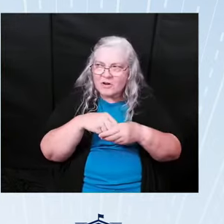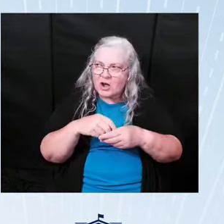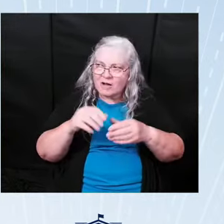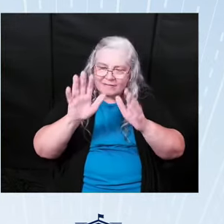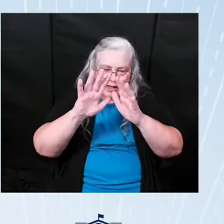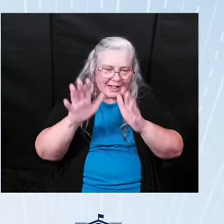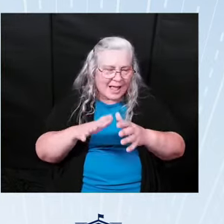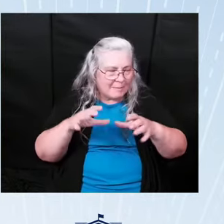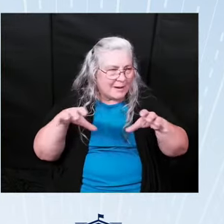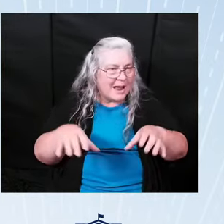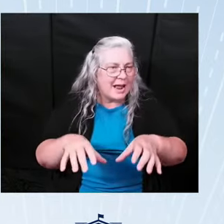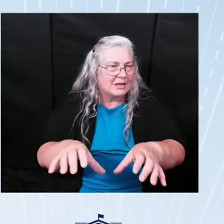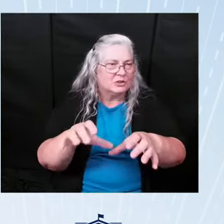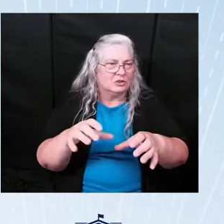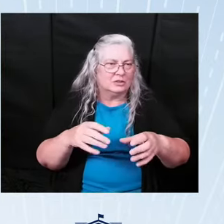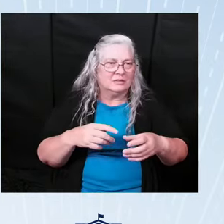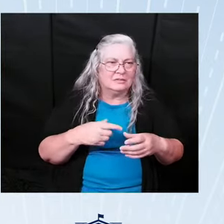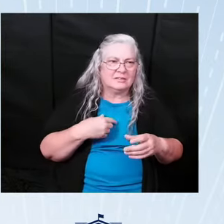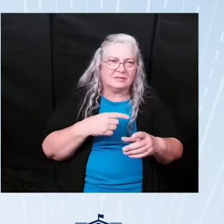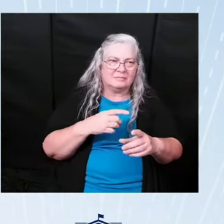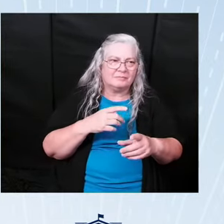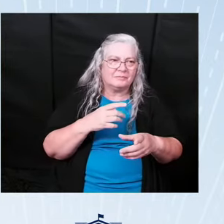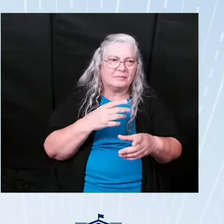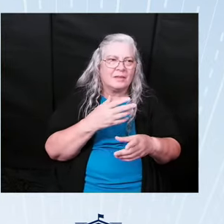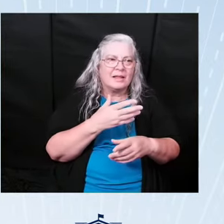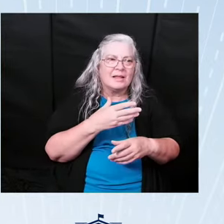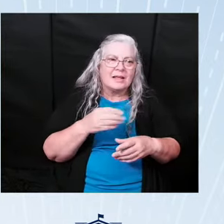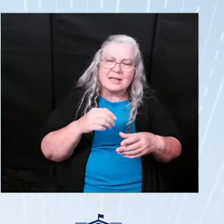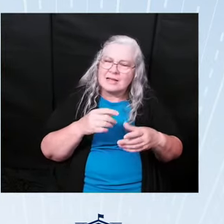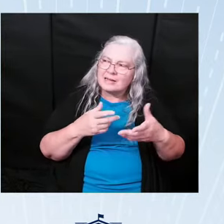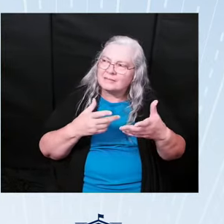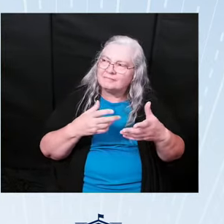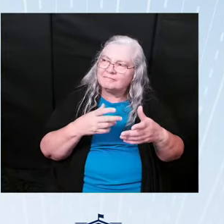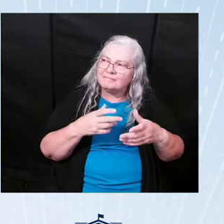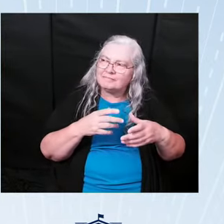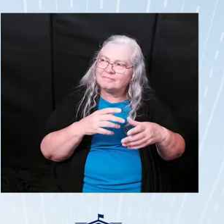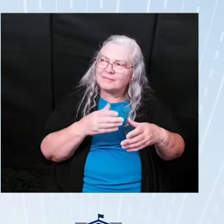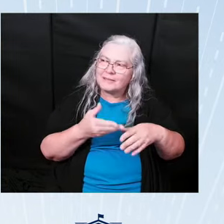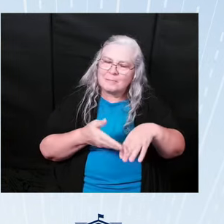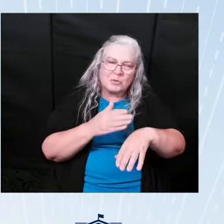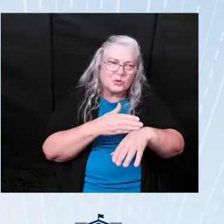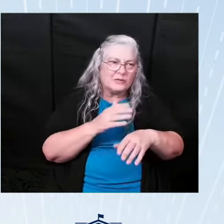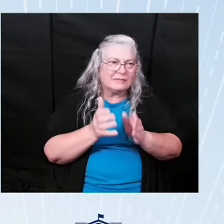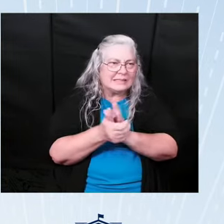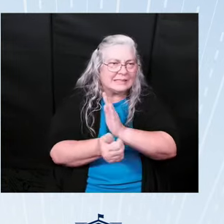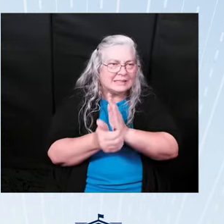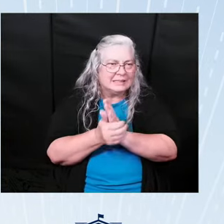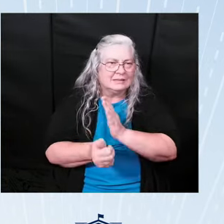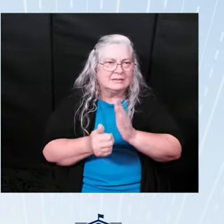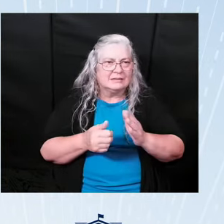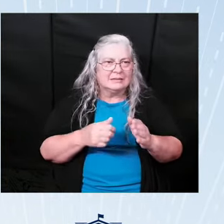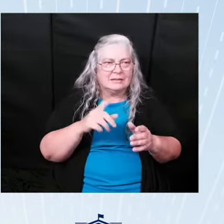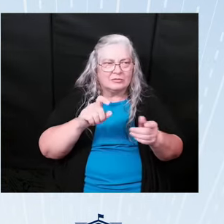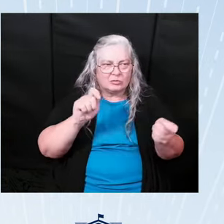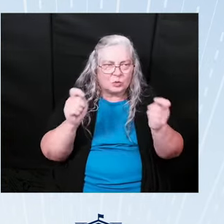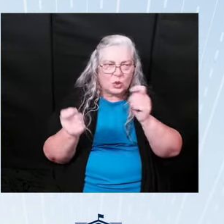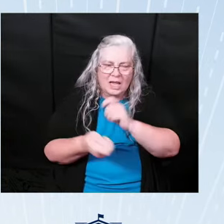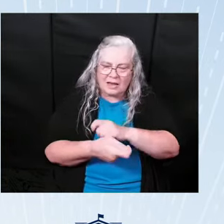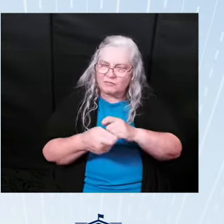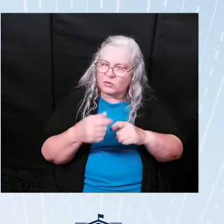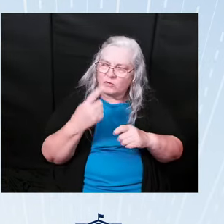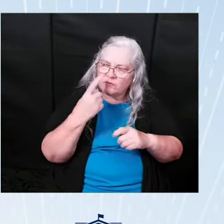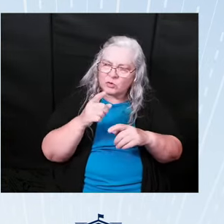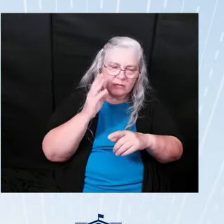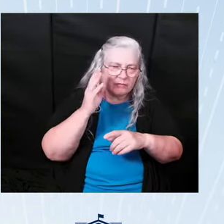Thank you so much. All right, I have a question that basically is one of our wrap-up questions,